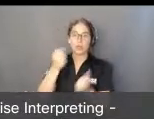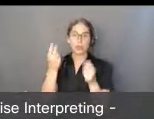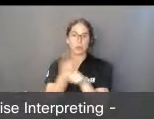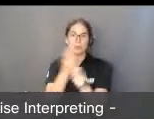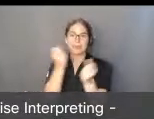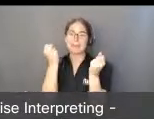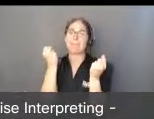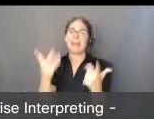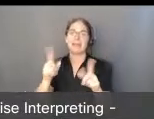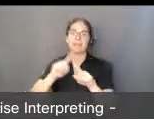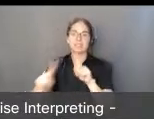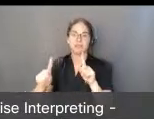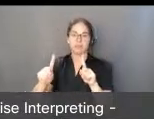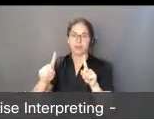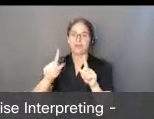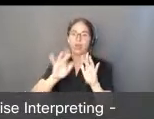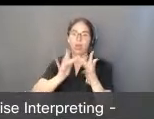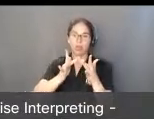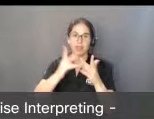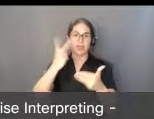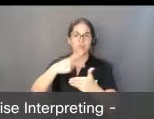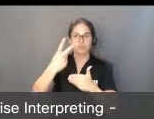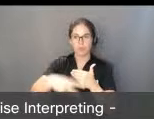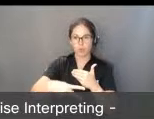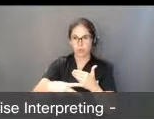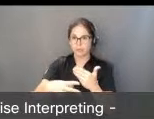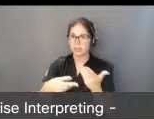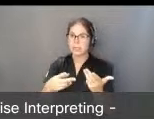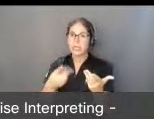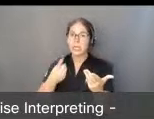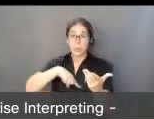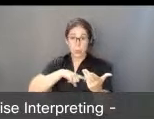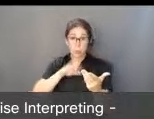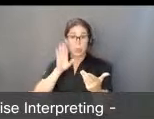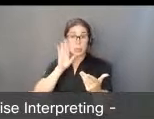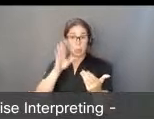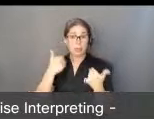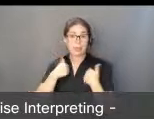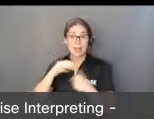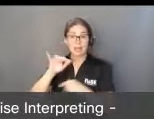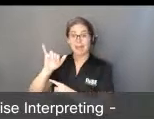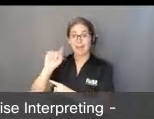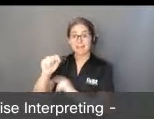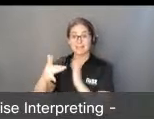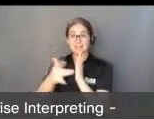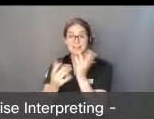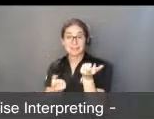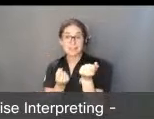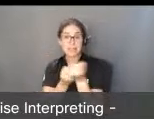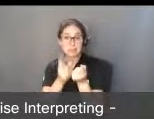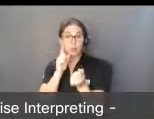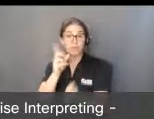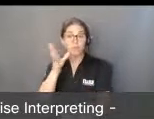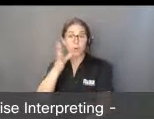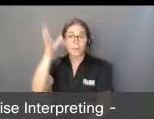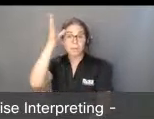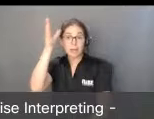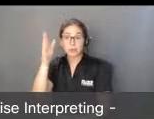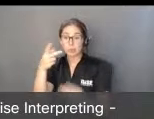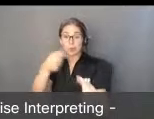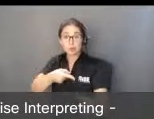the last distance learning session. Will we have an IT hotline or something available if parents are having difficulty with